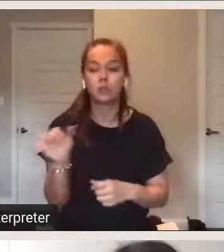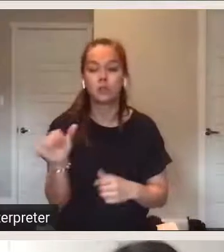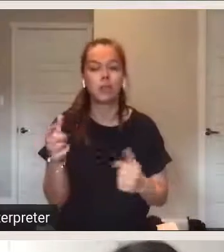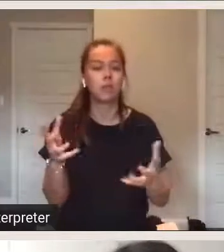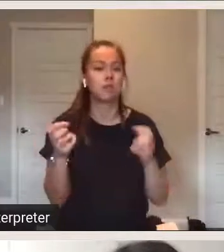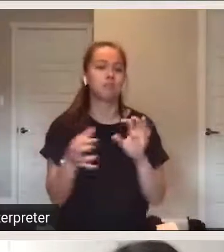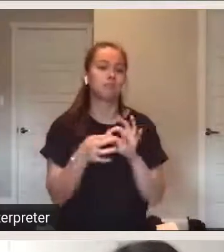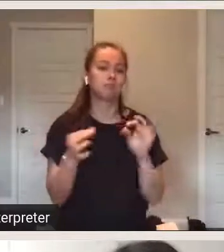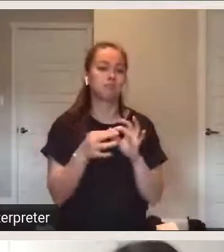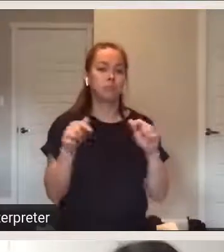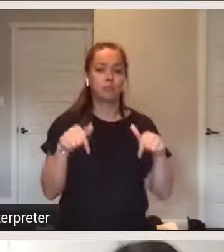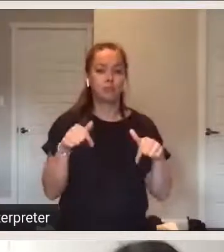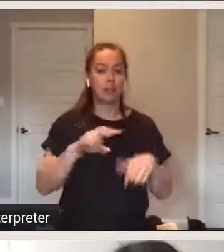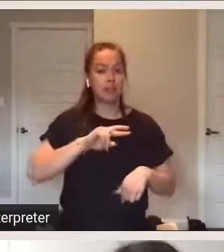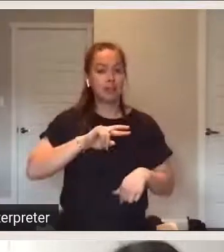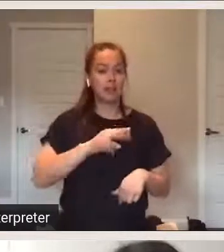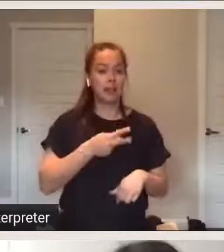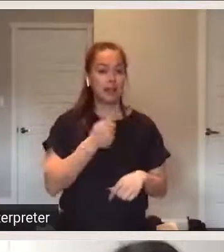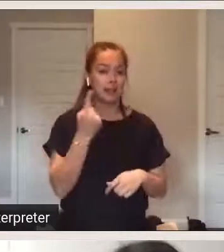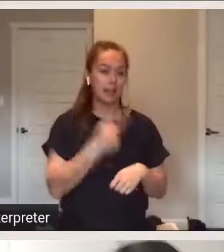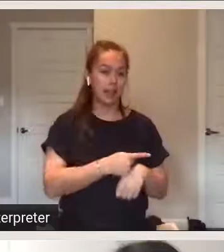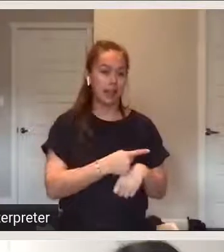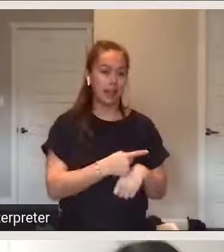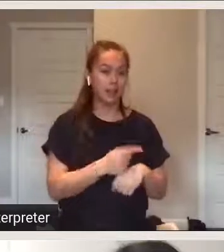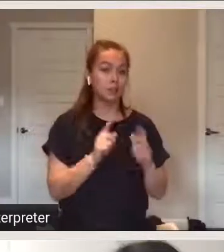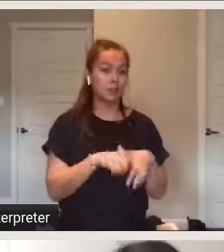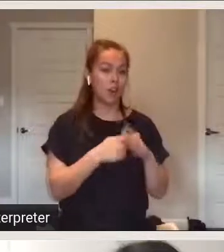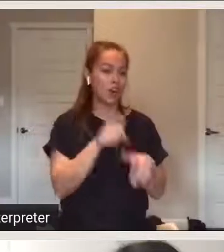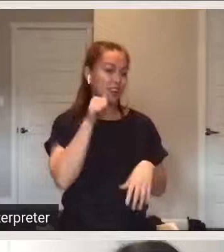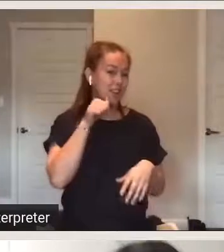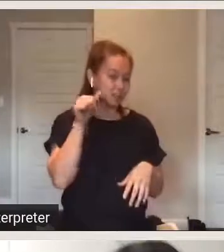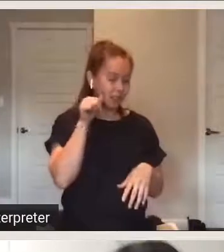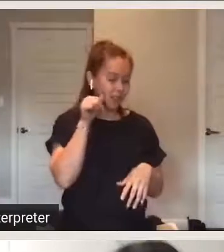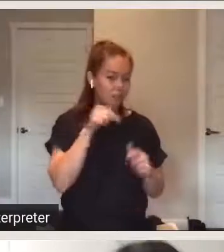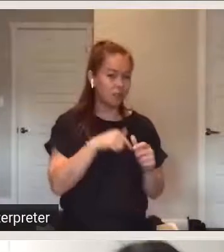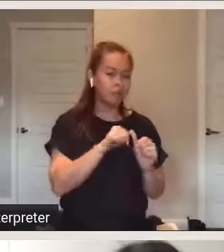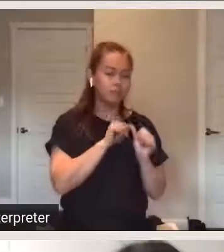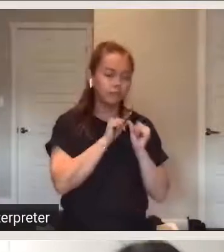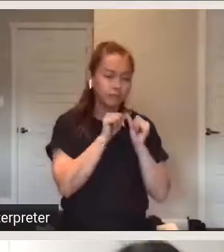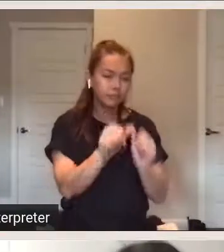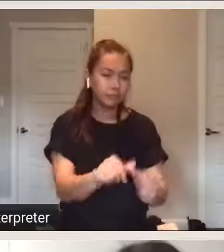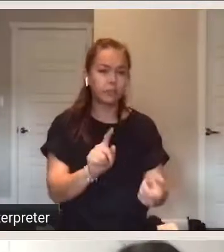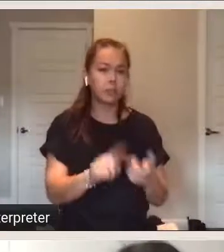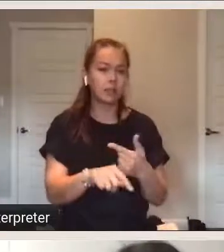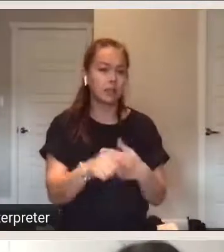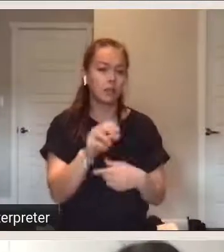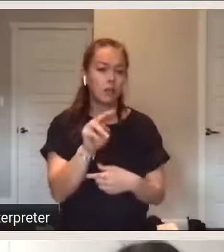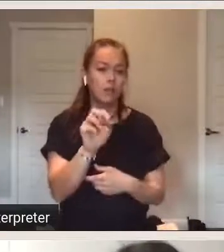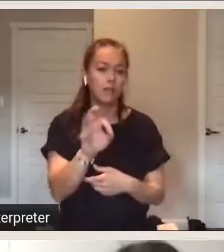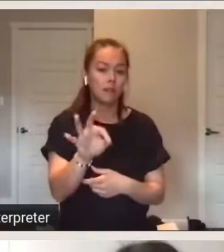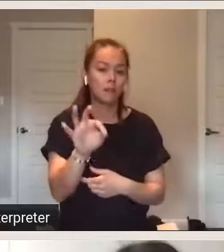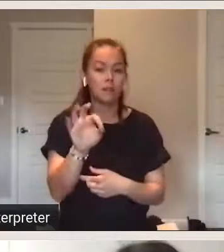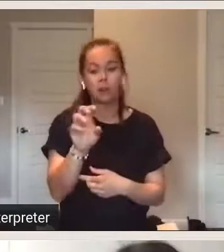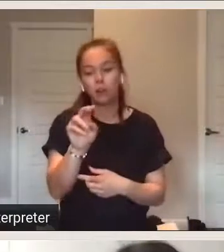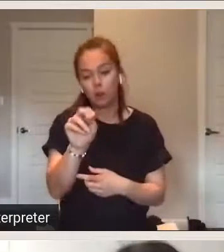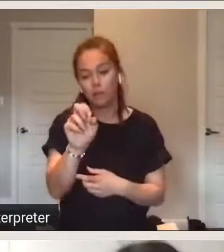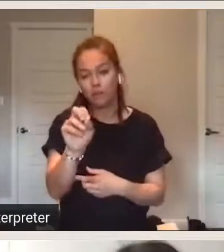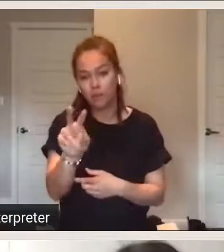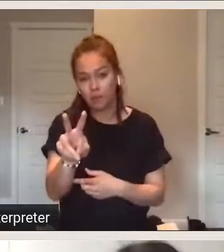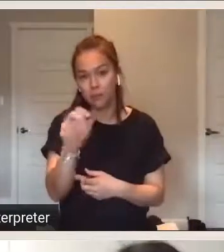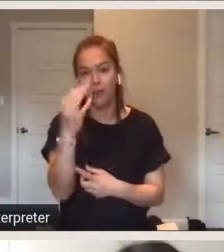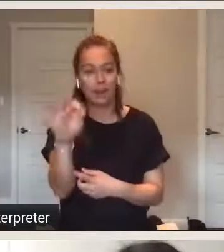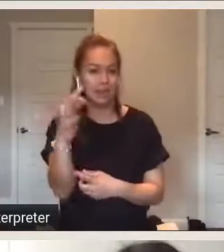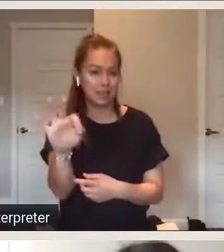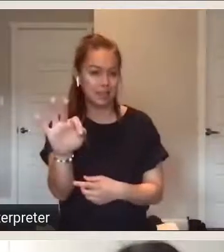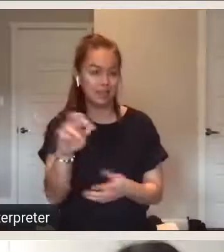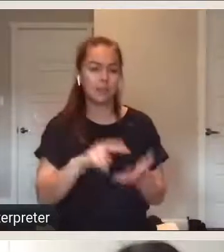the second day of the festival and Real Asian runs until November 19th, which means there's still plenty of time to catch films